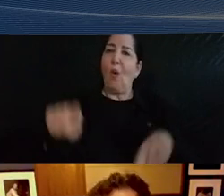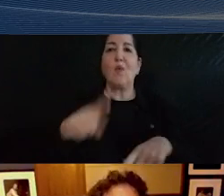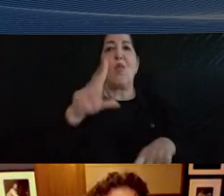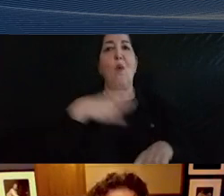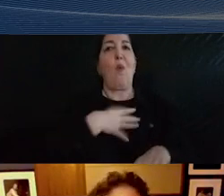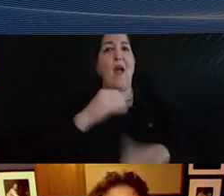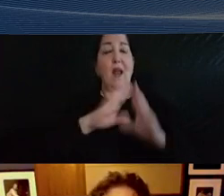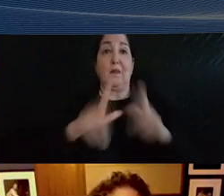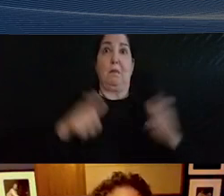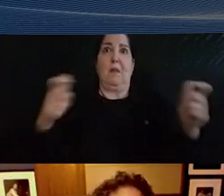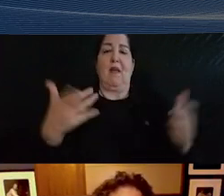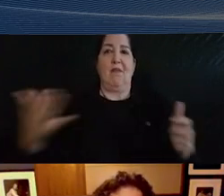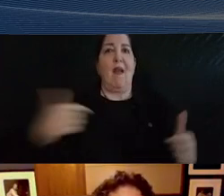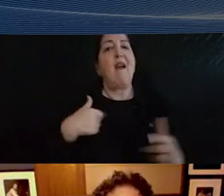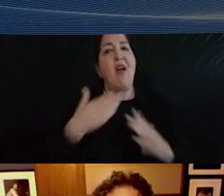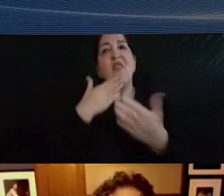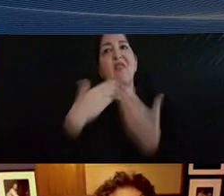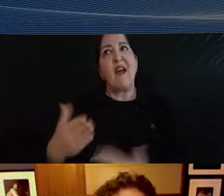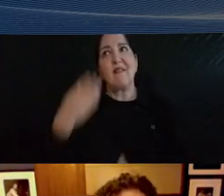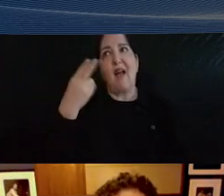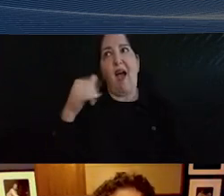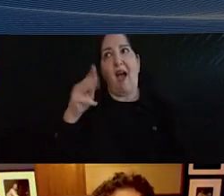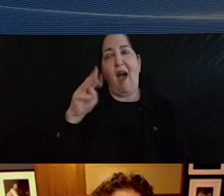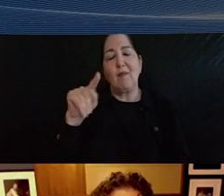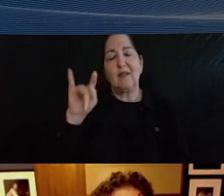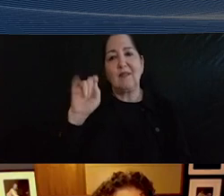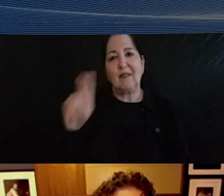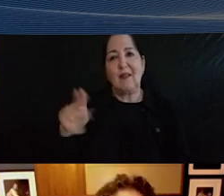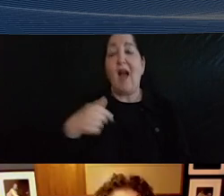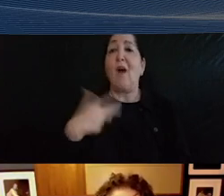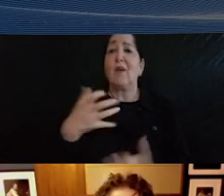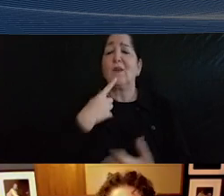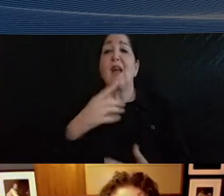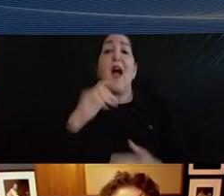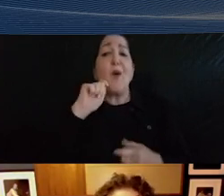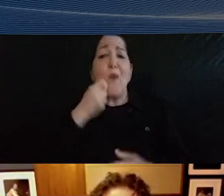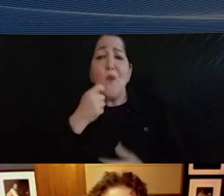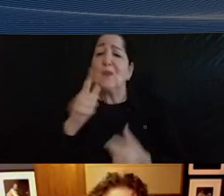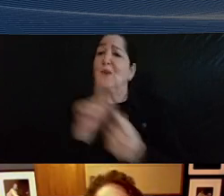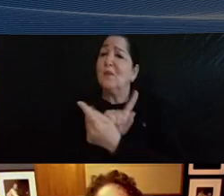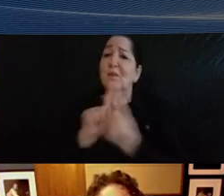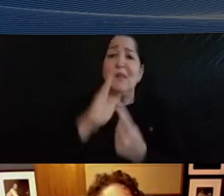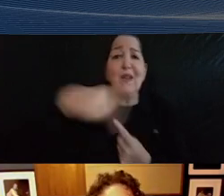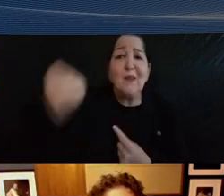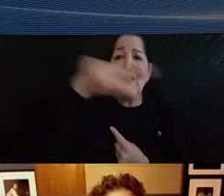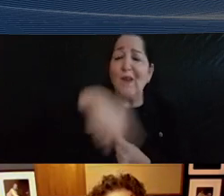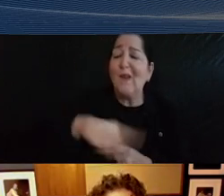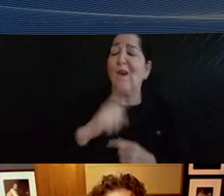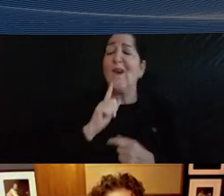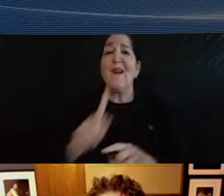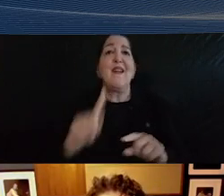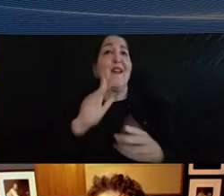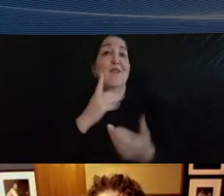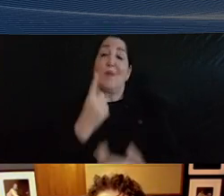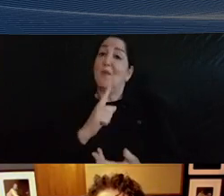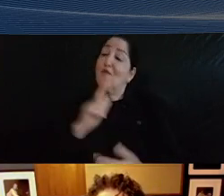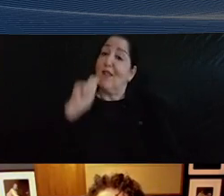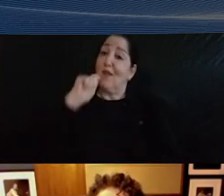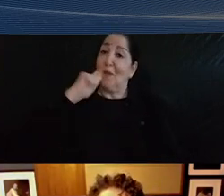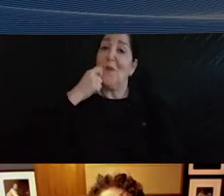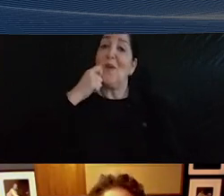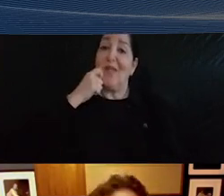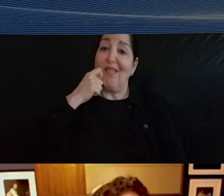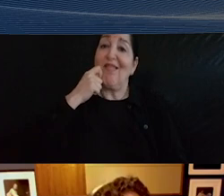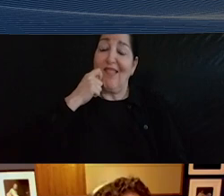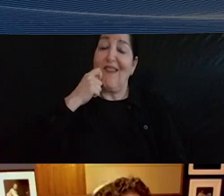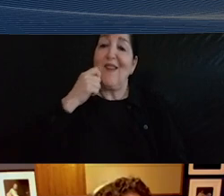very, very big deal. I would not have gotten to go there if it weren't for Hamilton. I just want to say how cool it is to meet all of you guys. There's something really